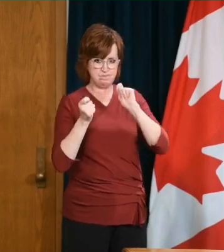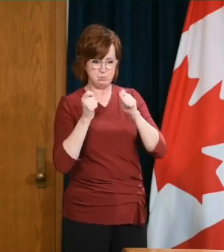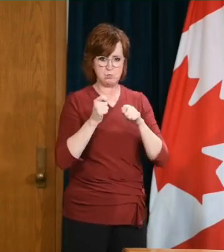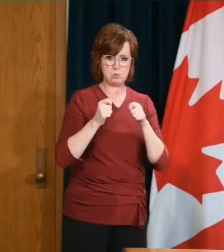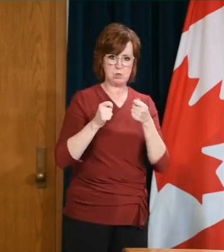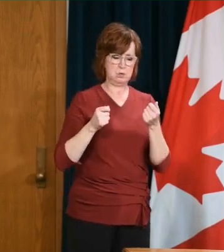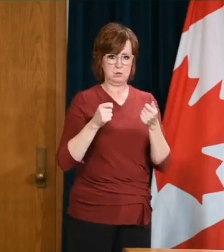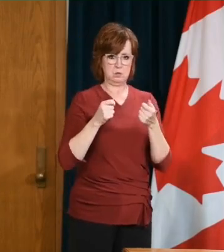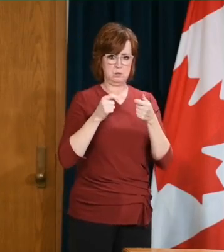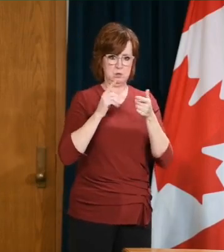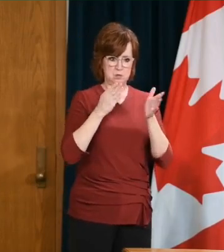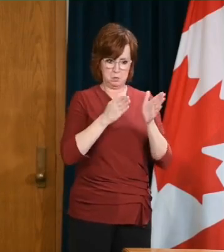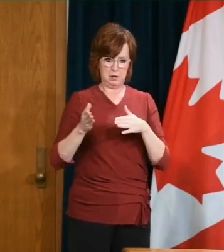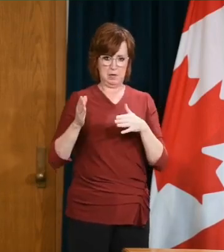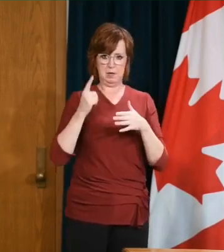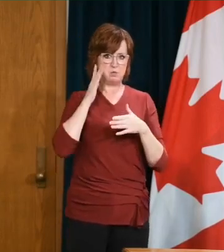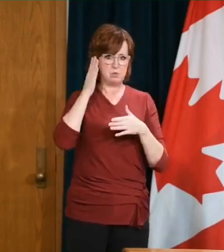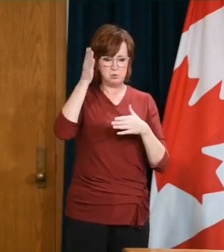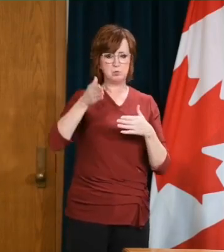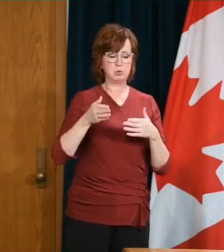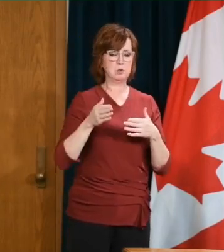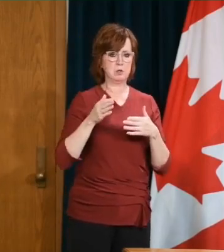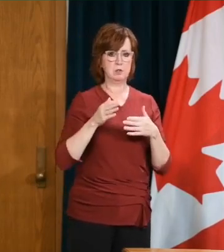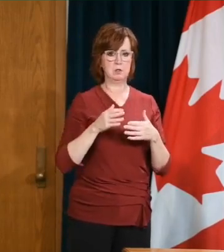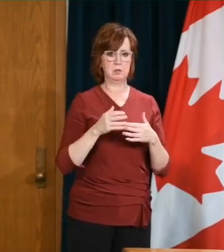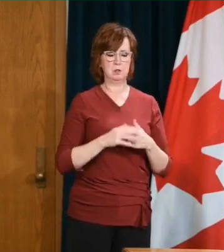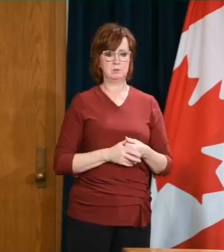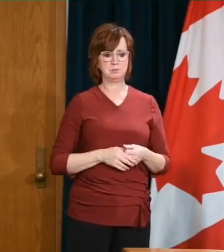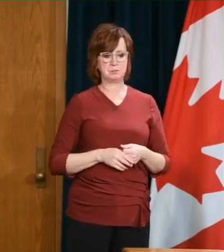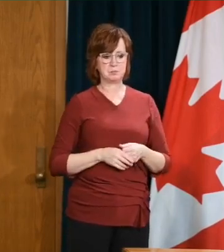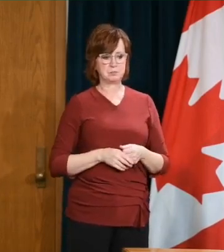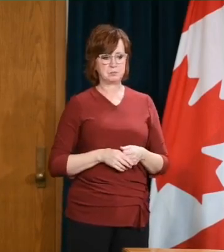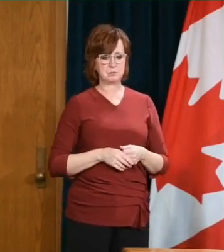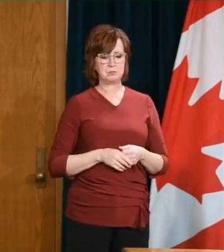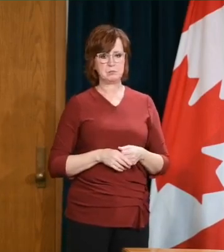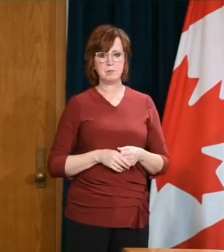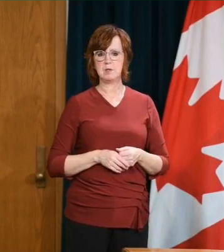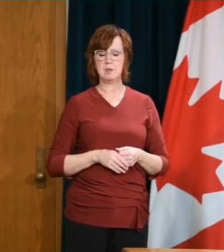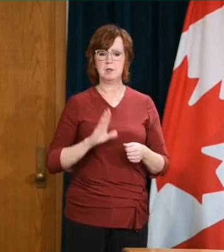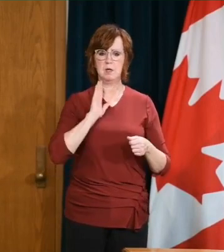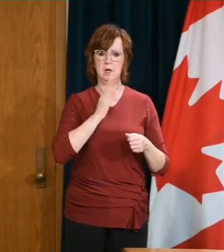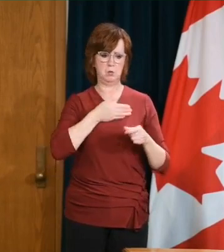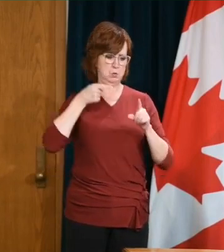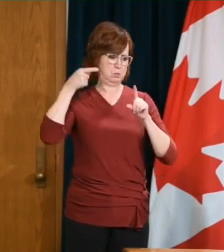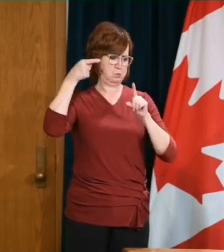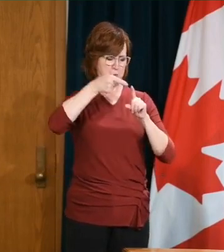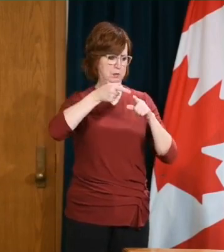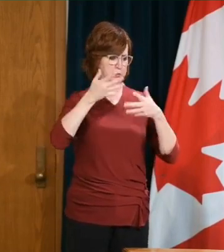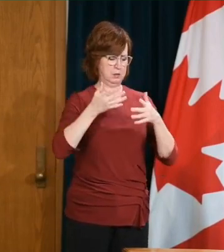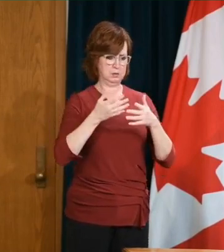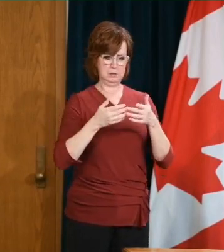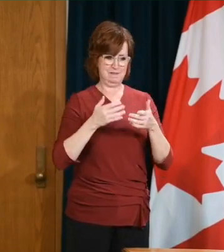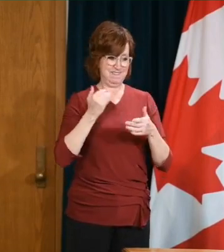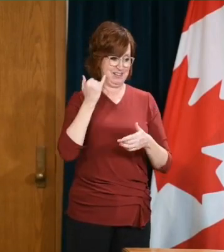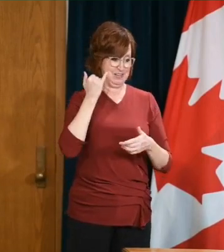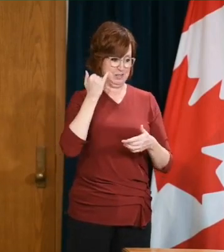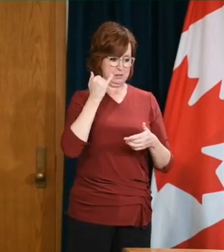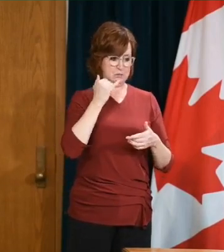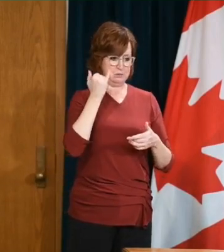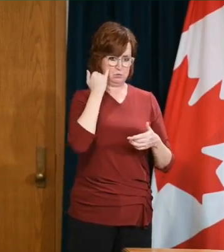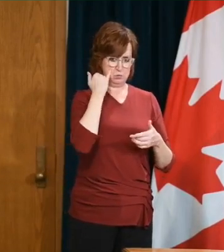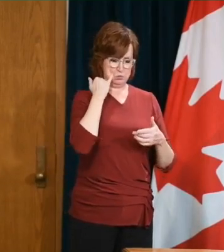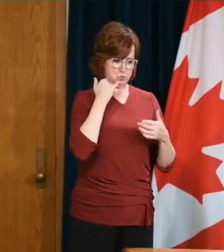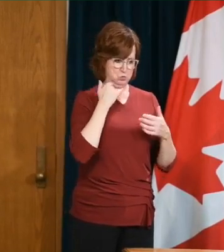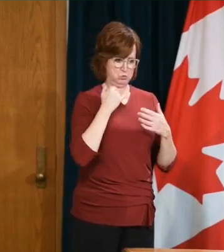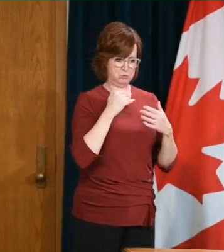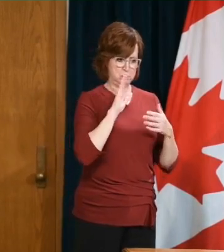than what we have discussed before in Saskatchewan. Trying to really hone in on what this means to our healthcare